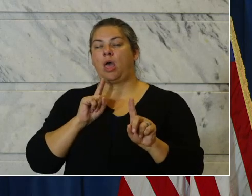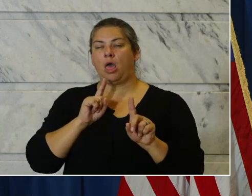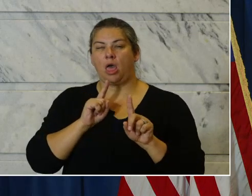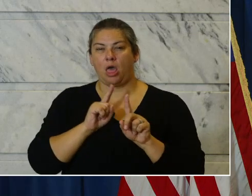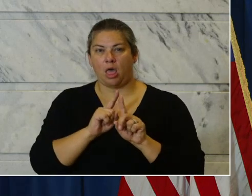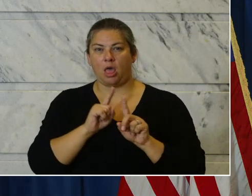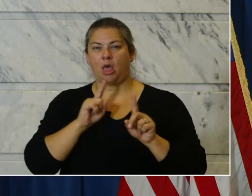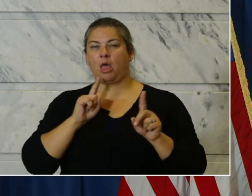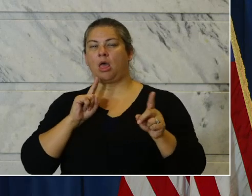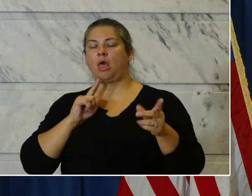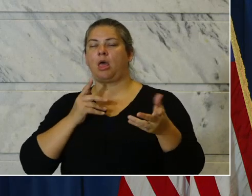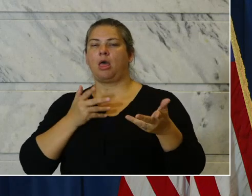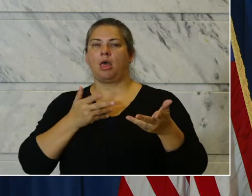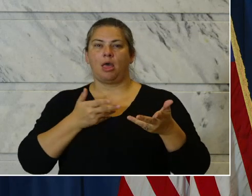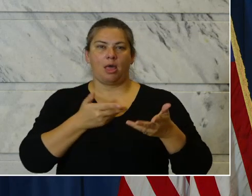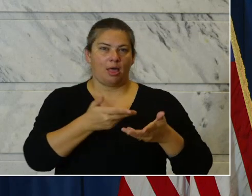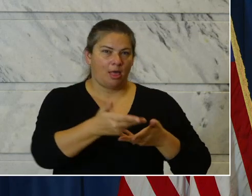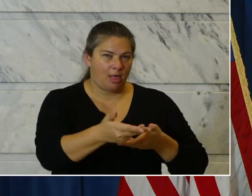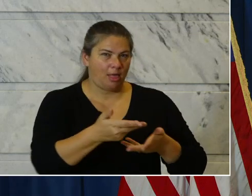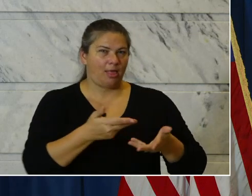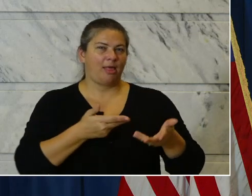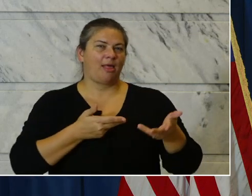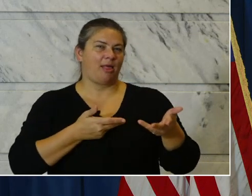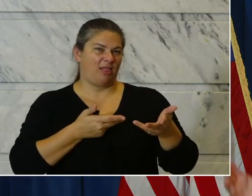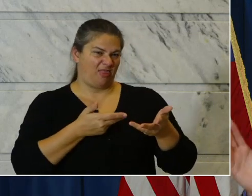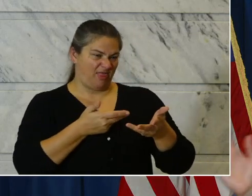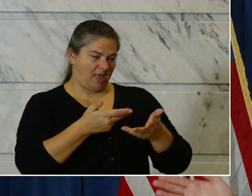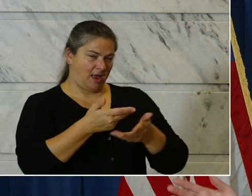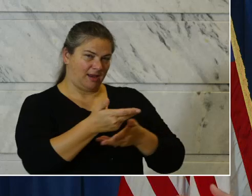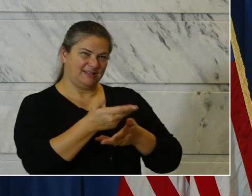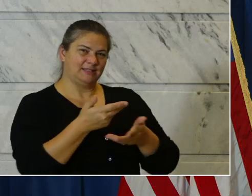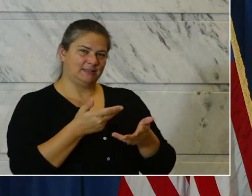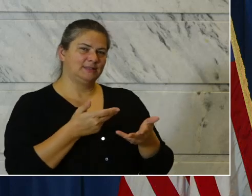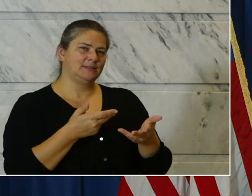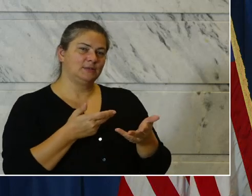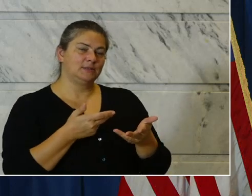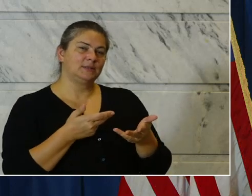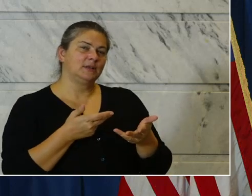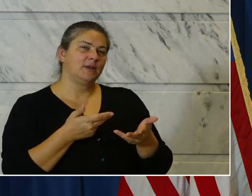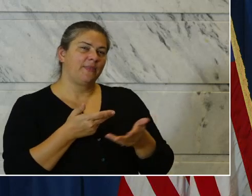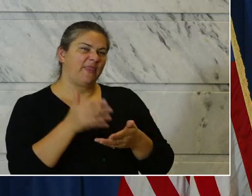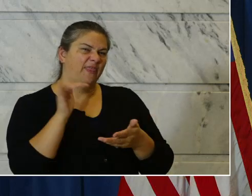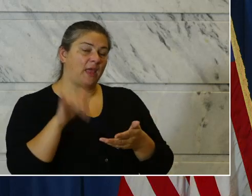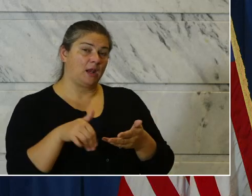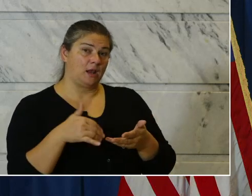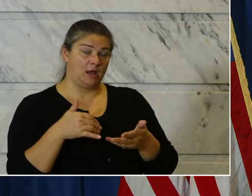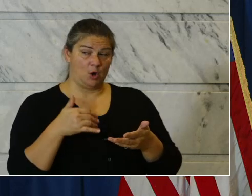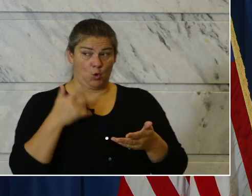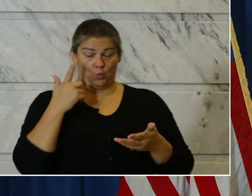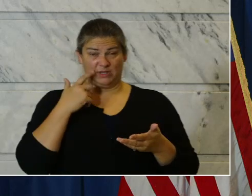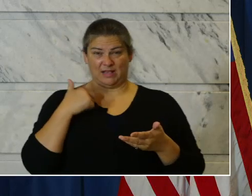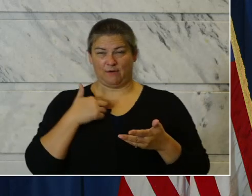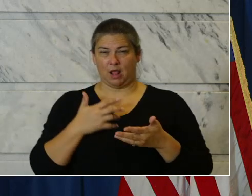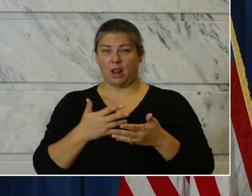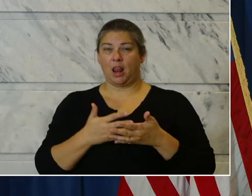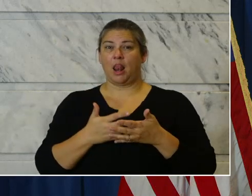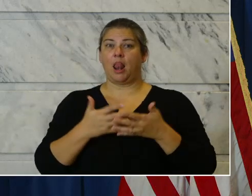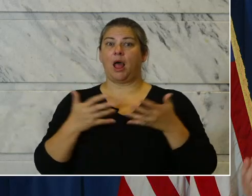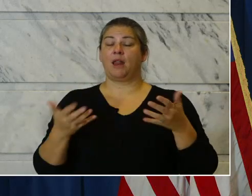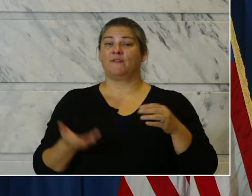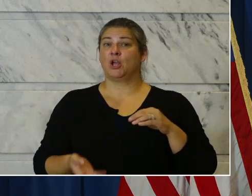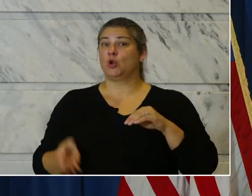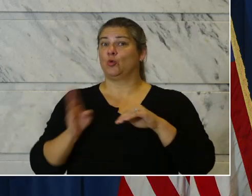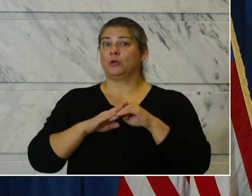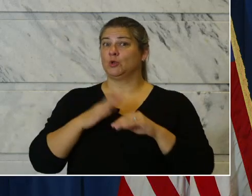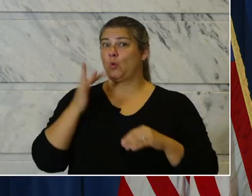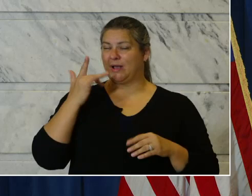probably goes along with that. The problem is we've had a lot of increase, and the reason we're having a lot of increase is because there are